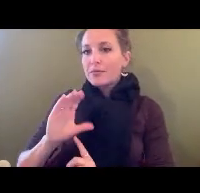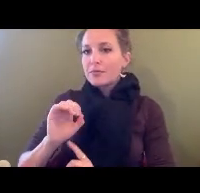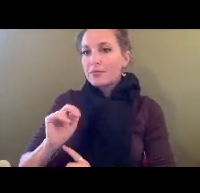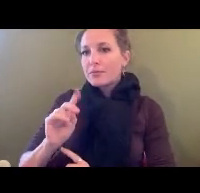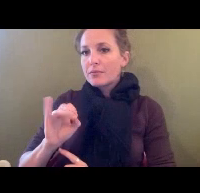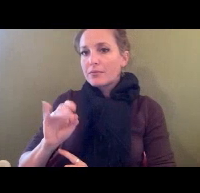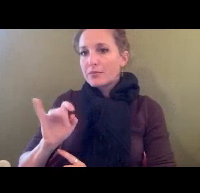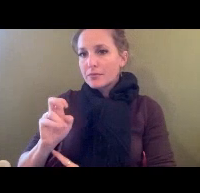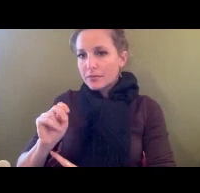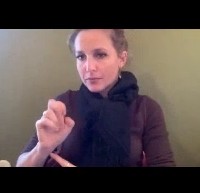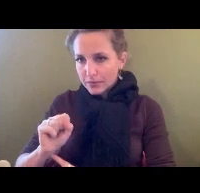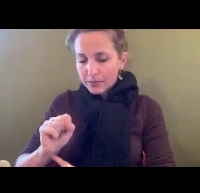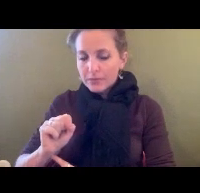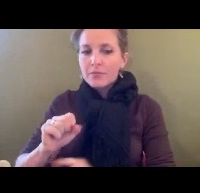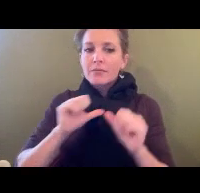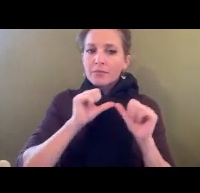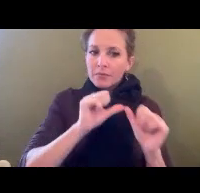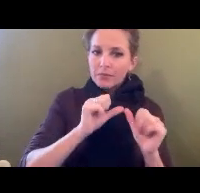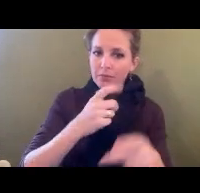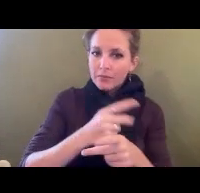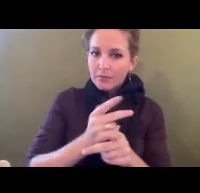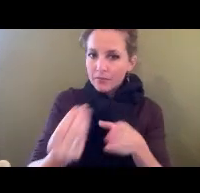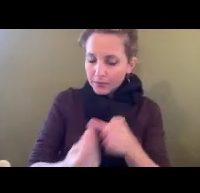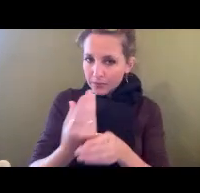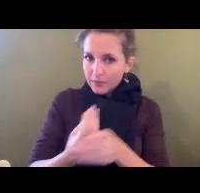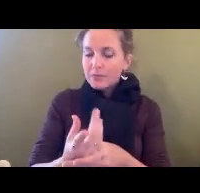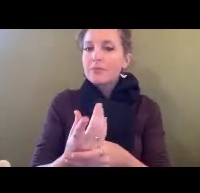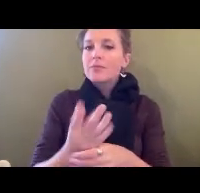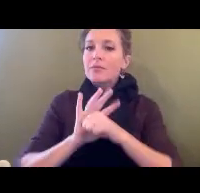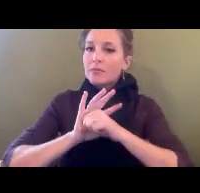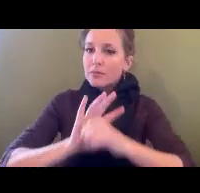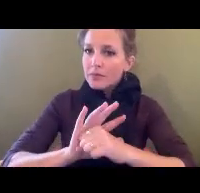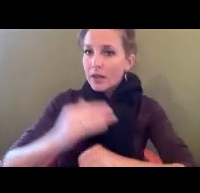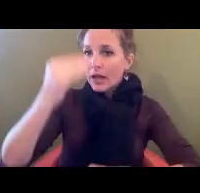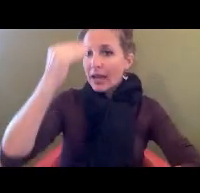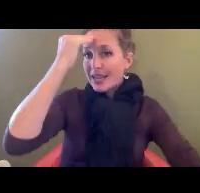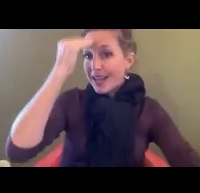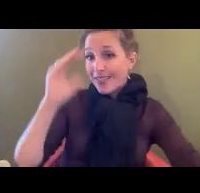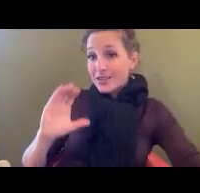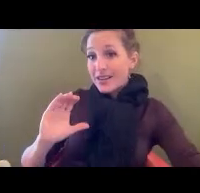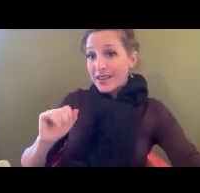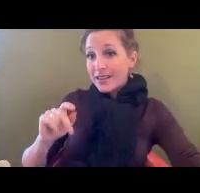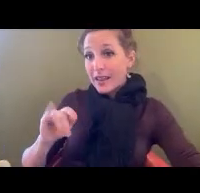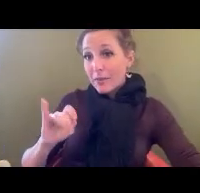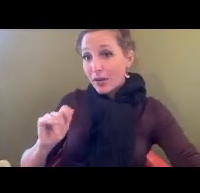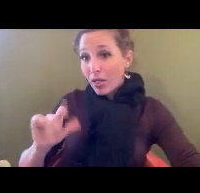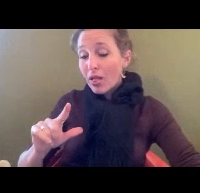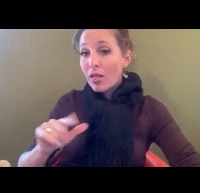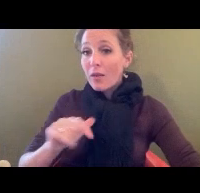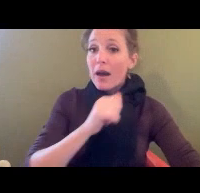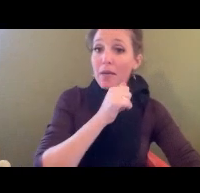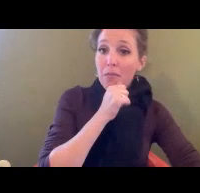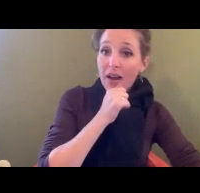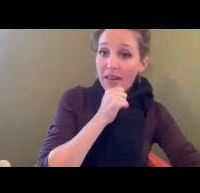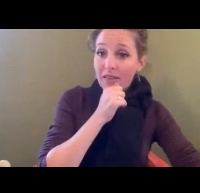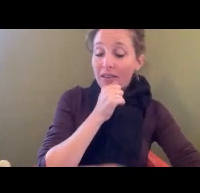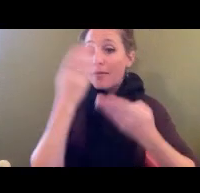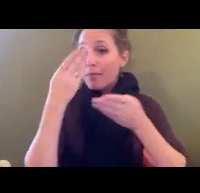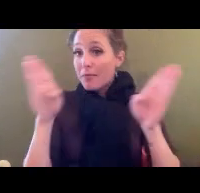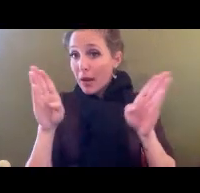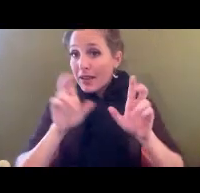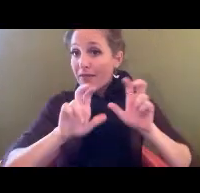Sustainable productivity growth is also fueled by knowledge capital and is nurtured by private and public investments in R&D, and that's